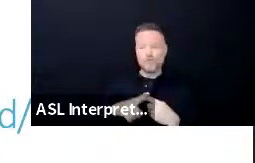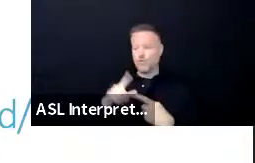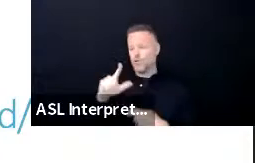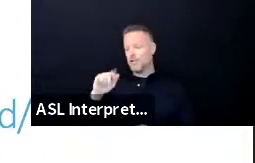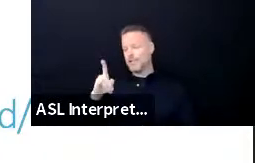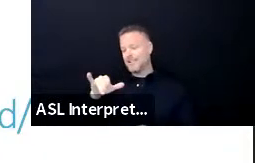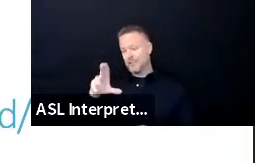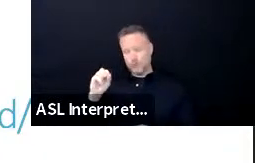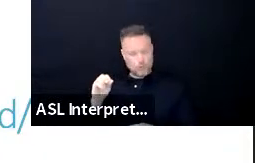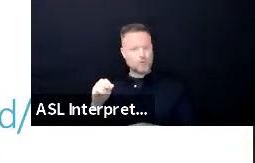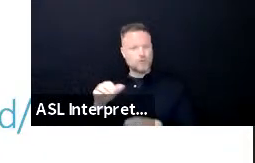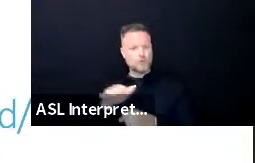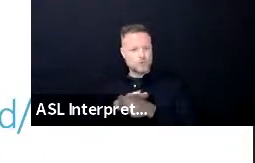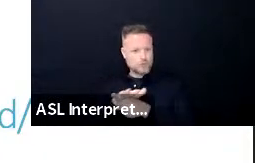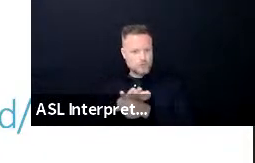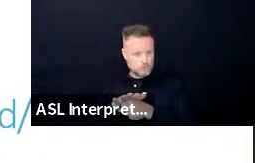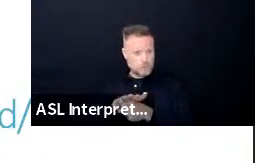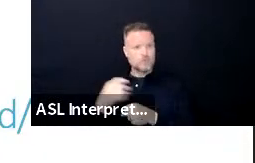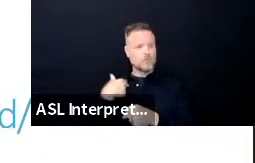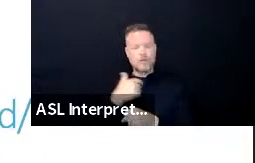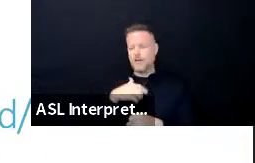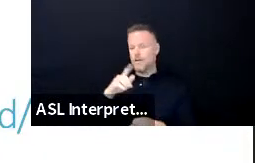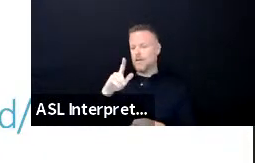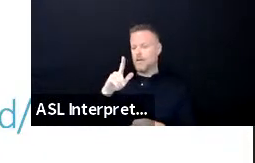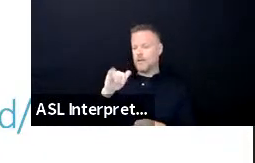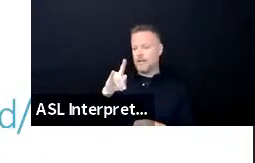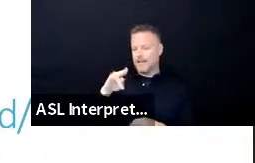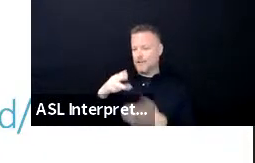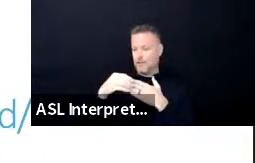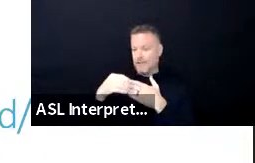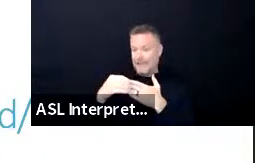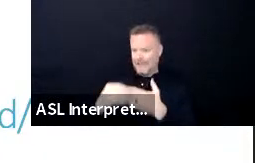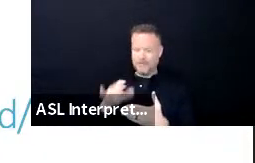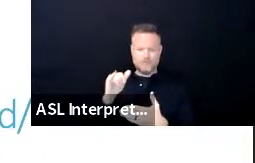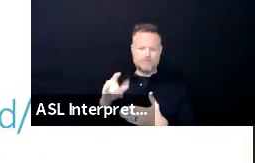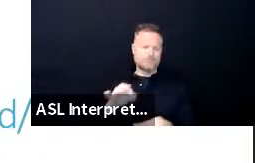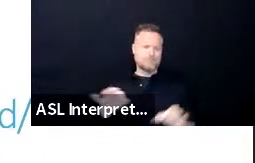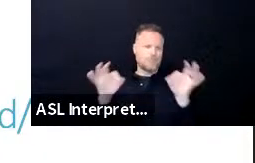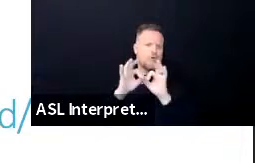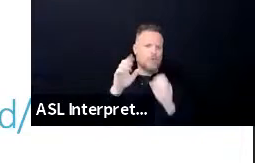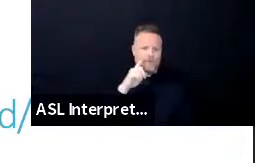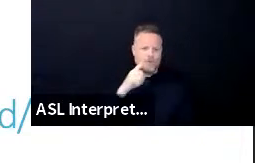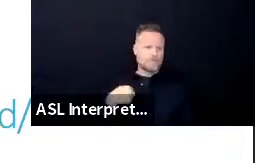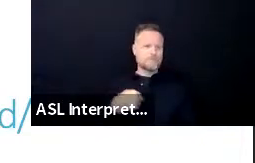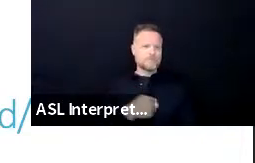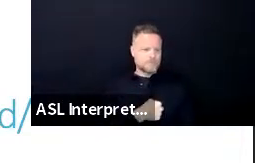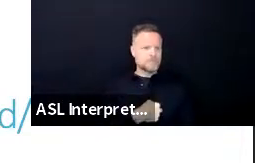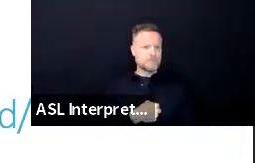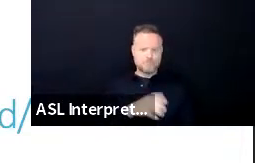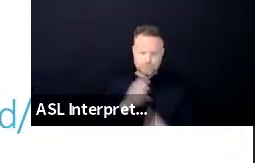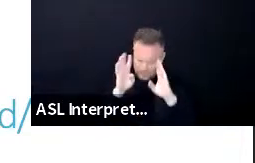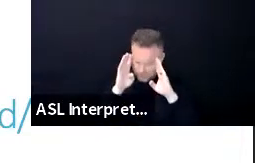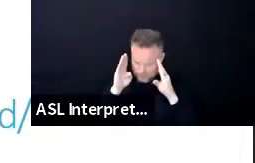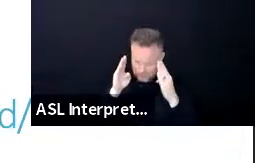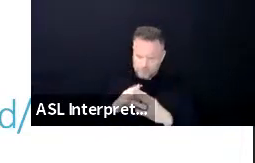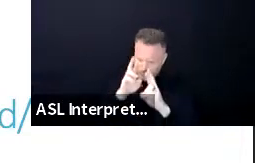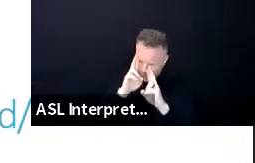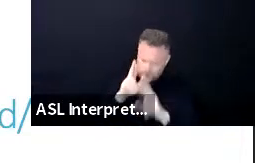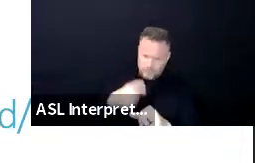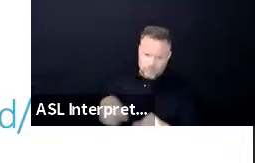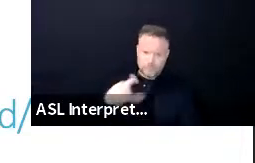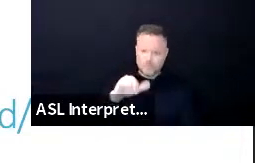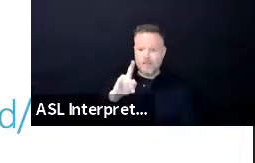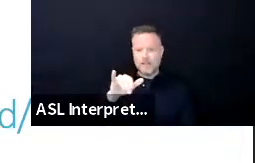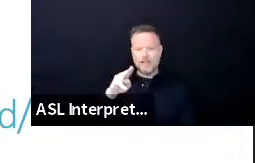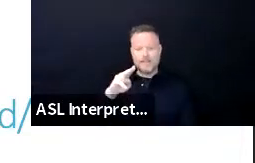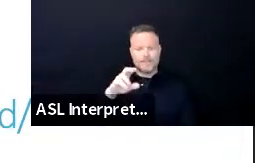are Latino-led, I think, has been key to our success. Centering and respecting Latino voices to gather information